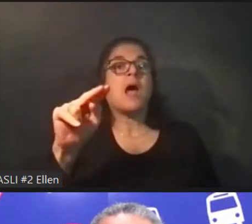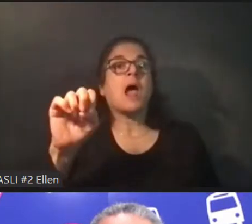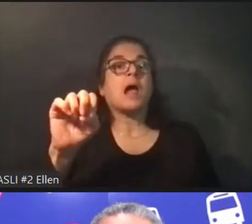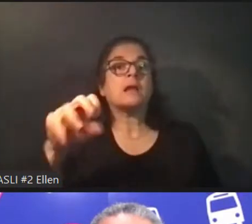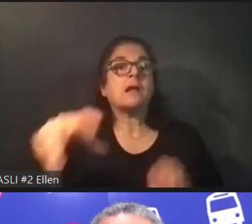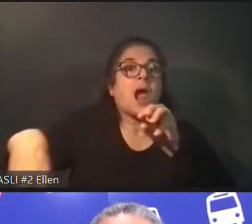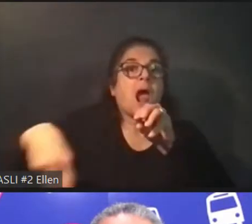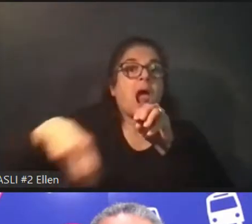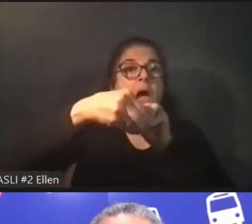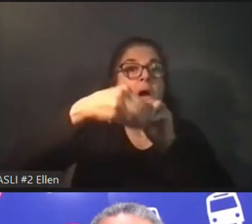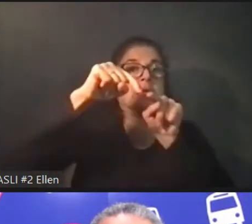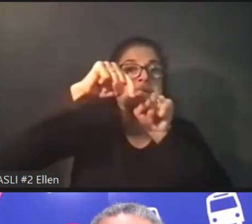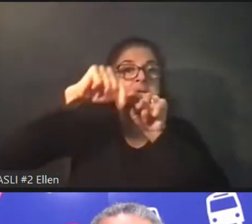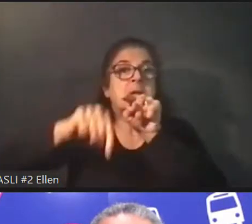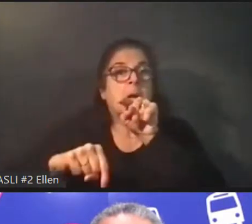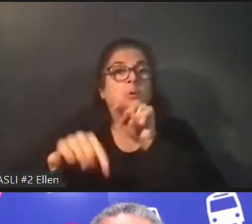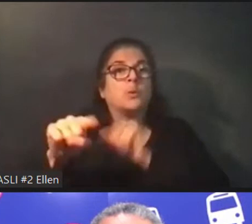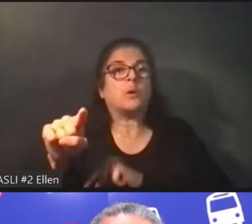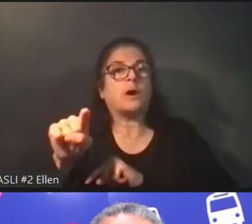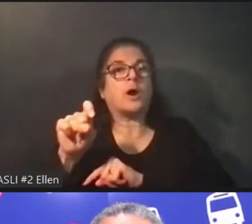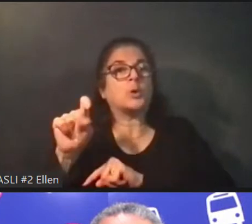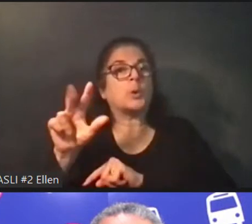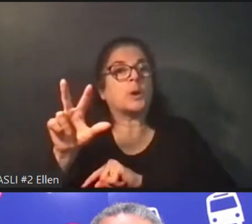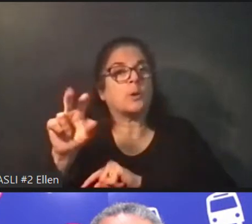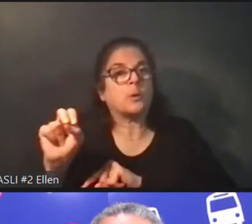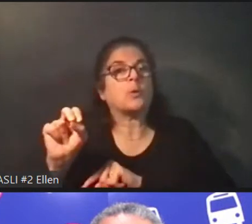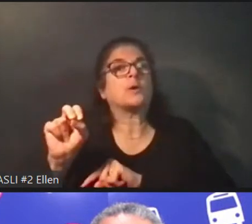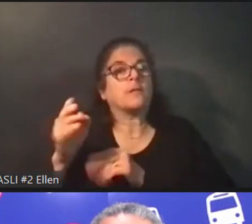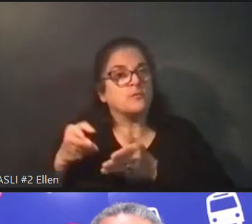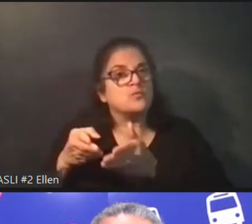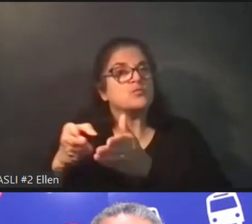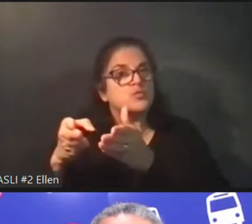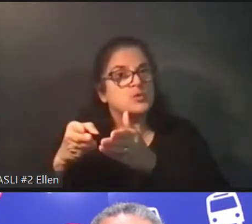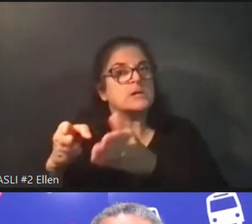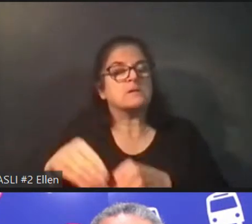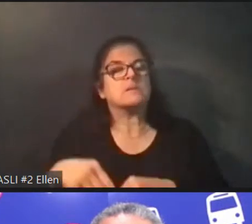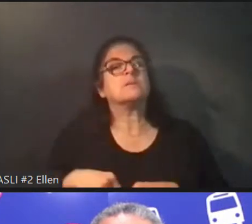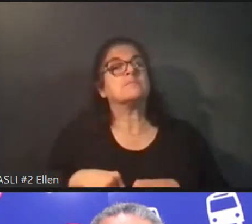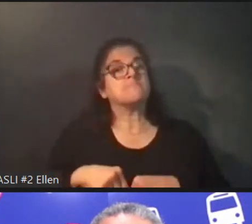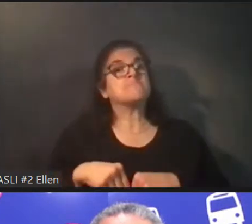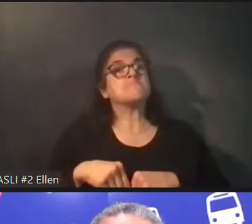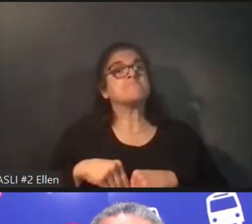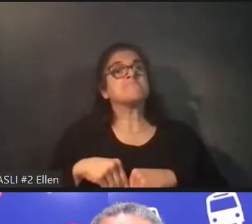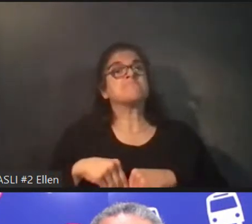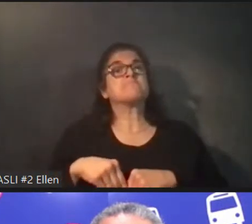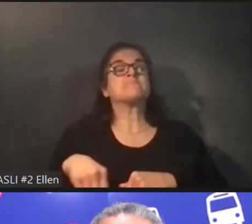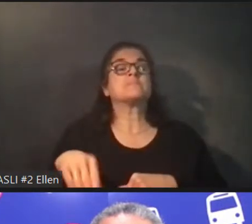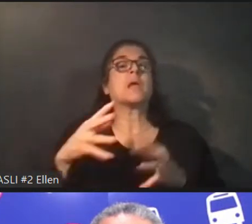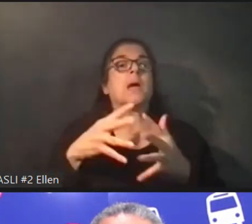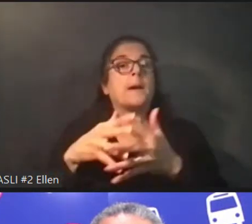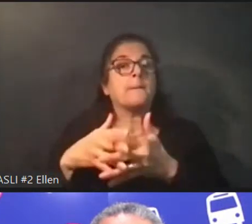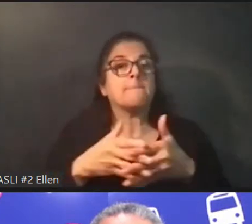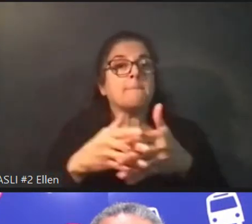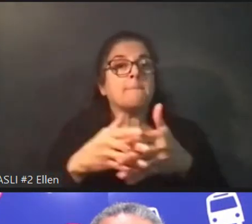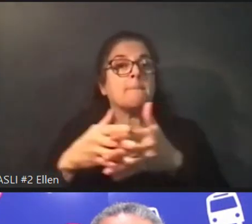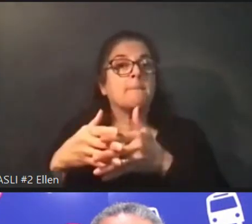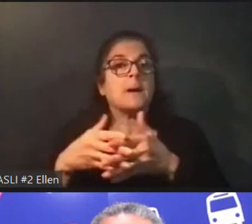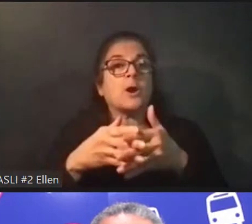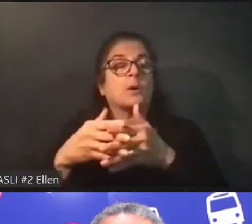not surprising that earlier this year, the American Public Transit